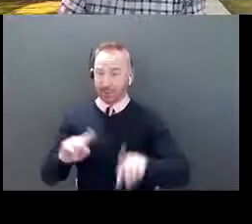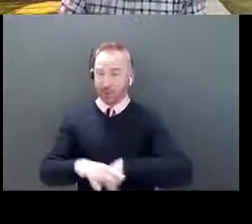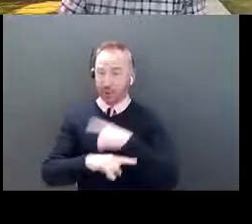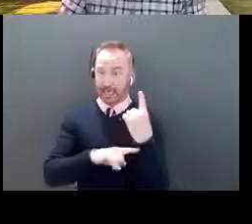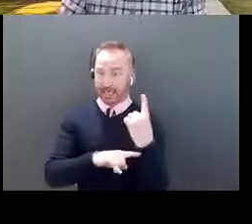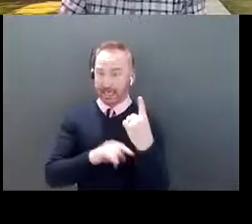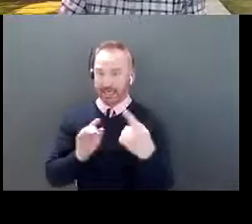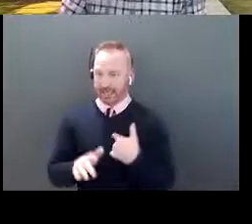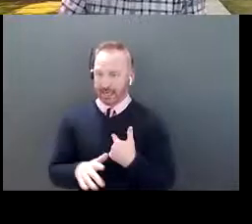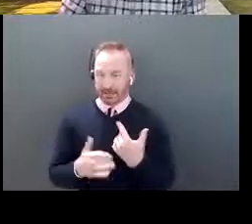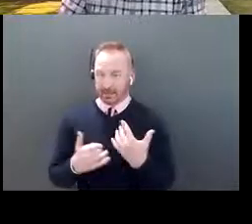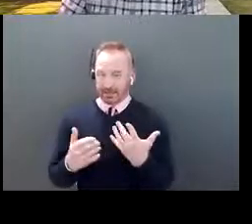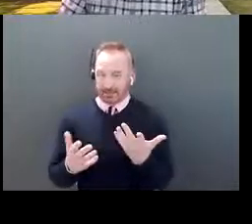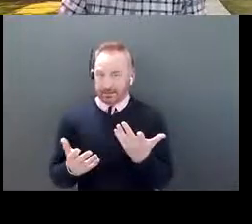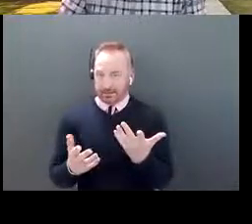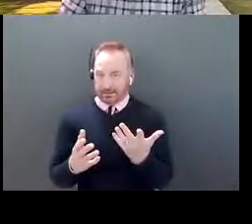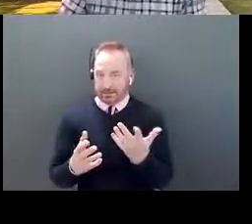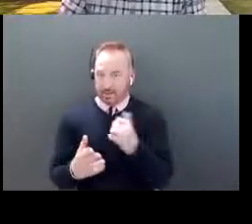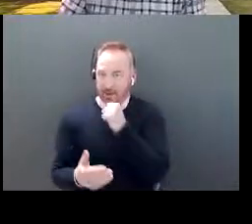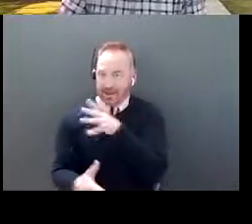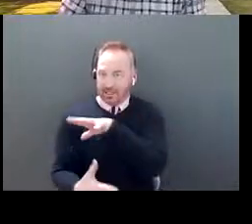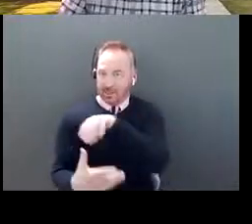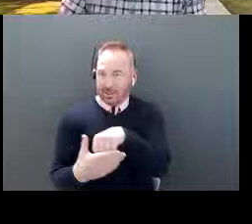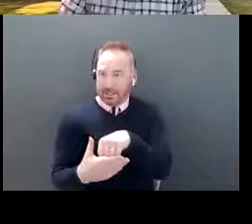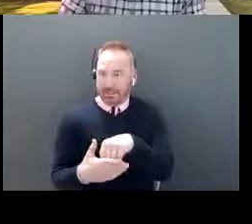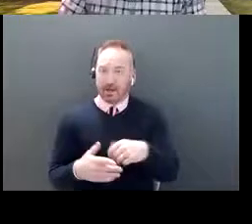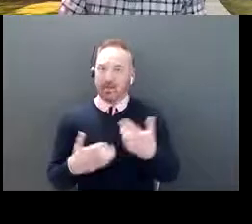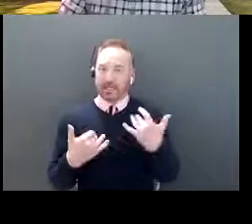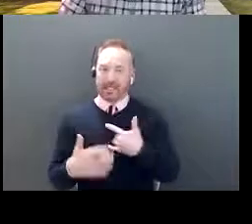is skewed toward the people that we pay attention to.